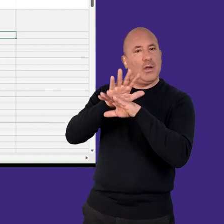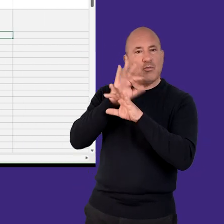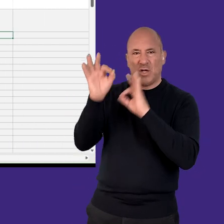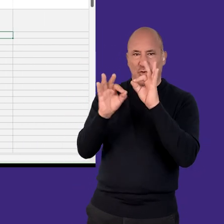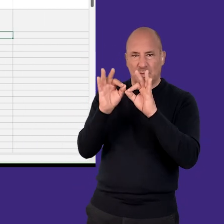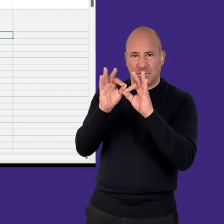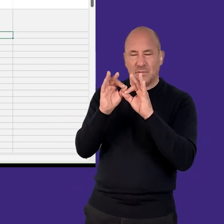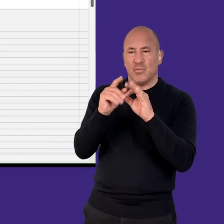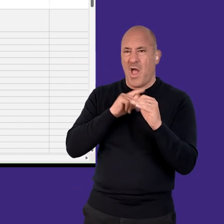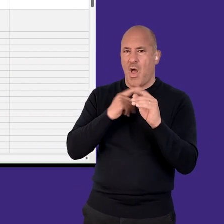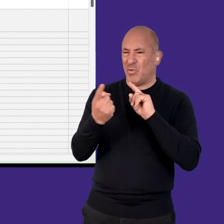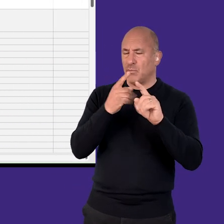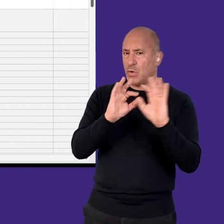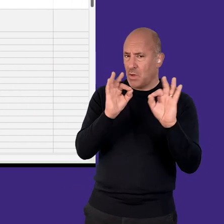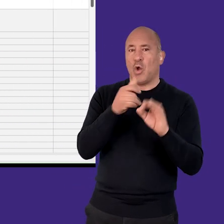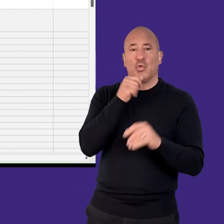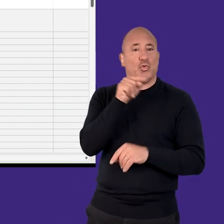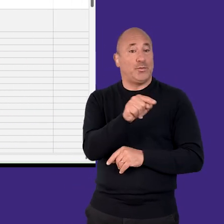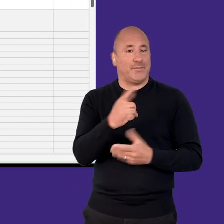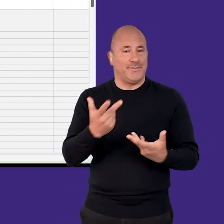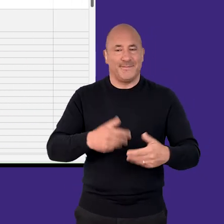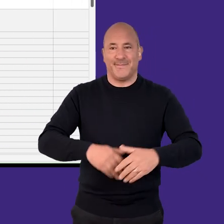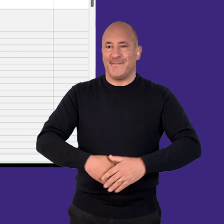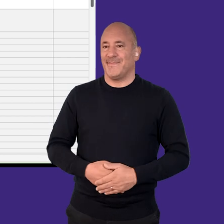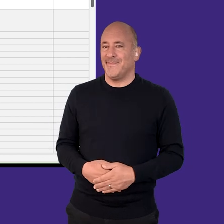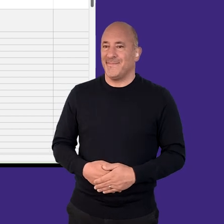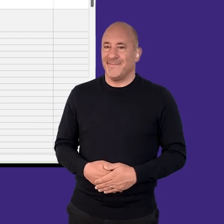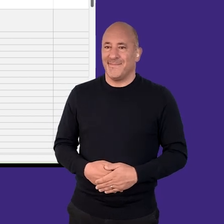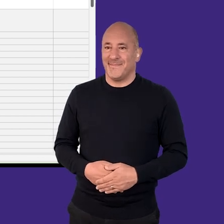where a response is not available.